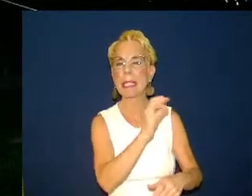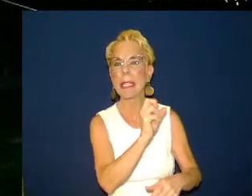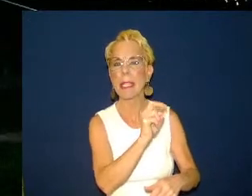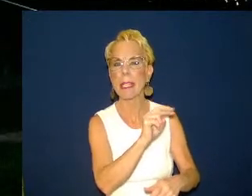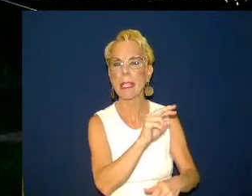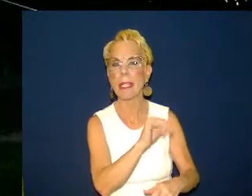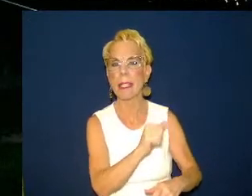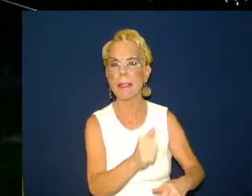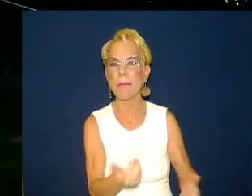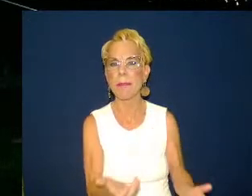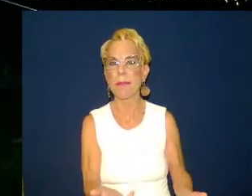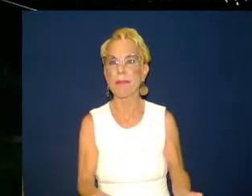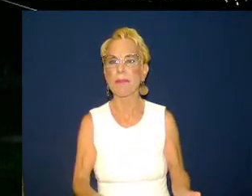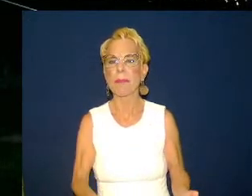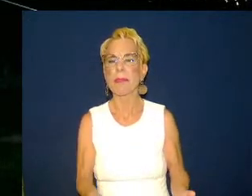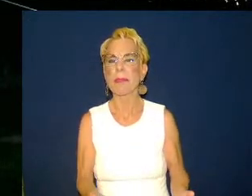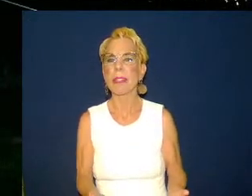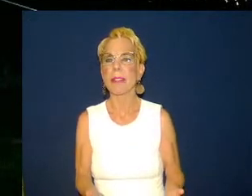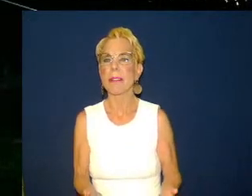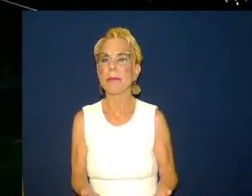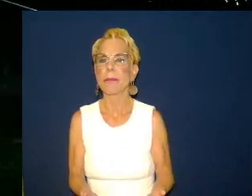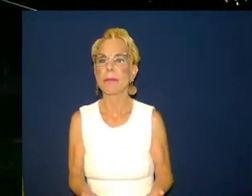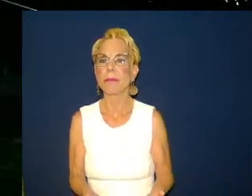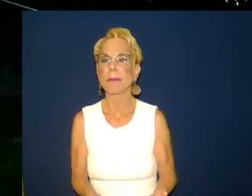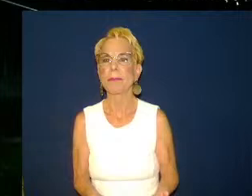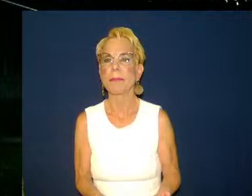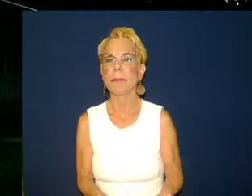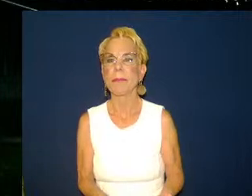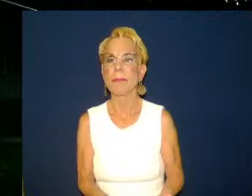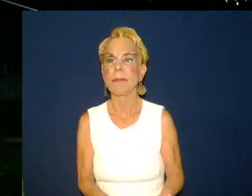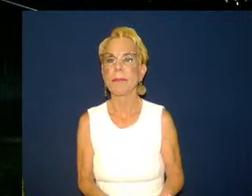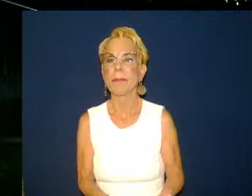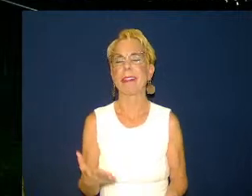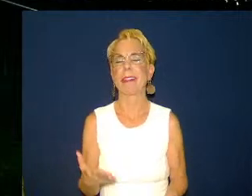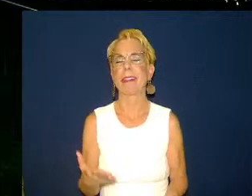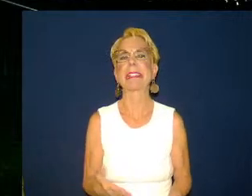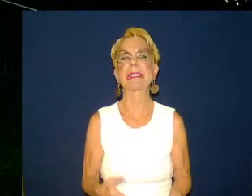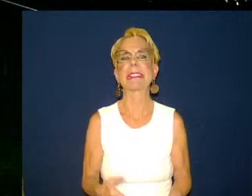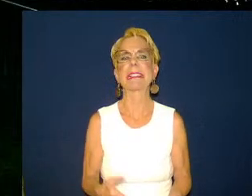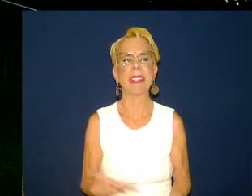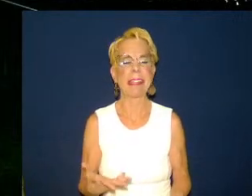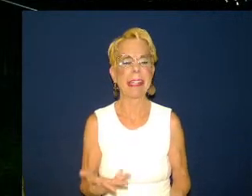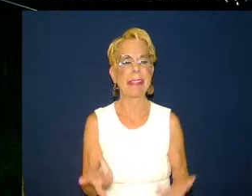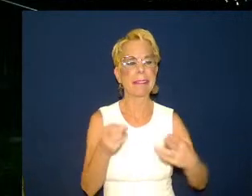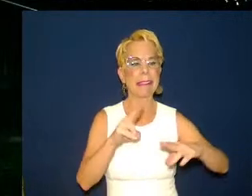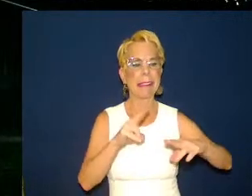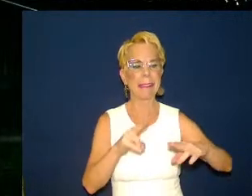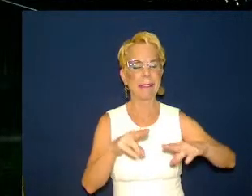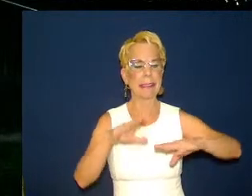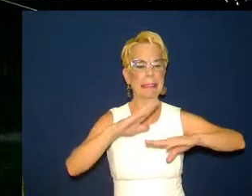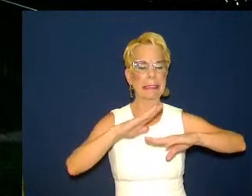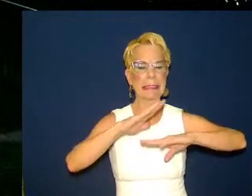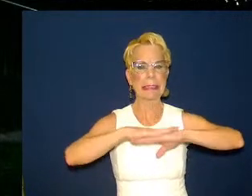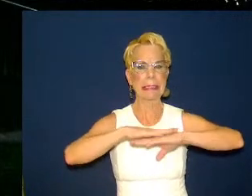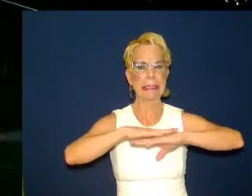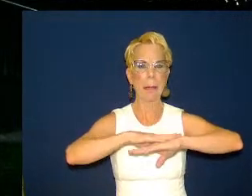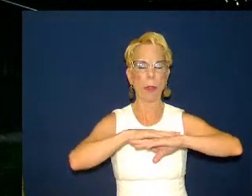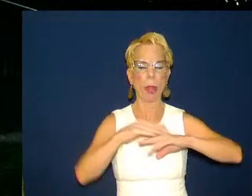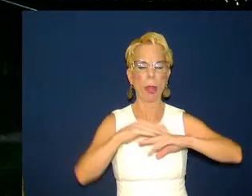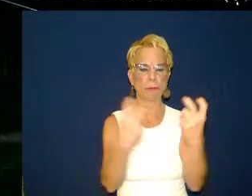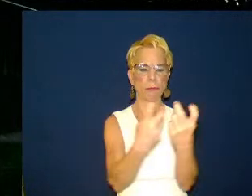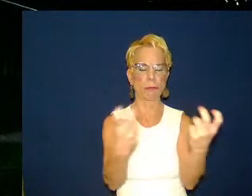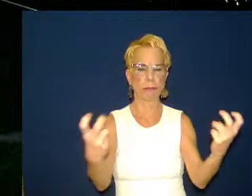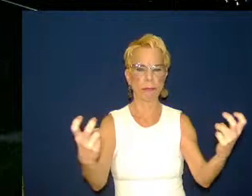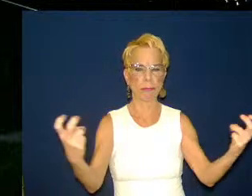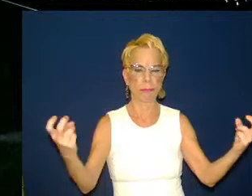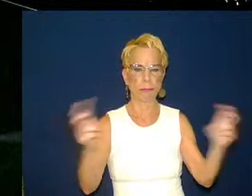Bronman, you're not supposed to sit there. You're supposed to sit at the head of the table. And Mr. Bronman looked up and said, young